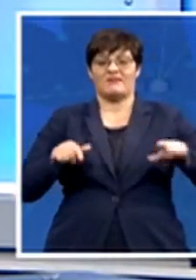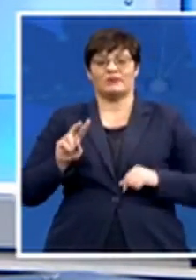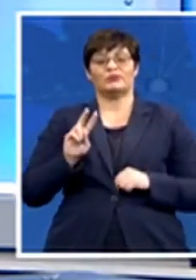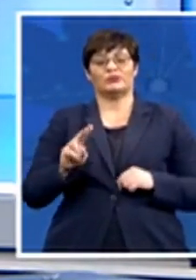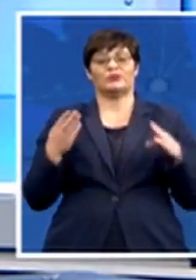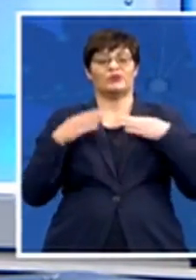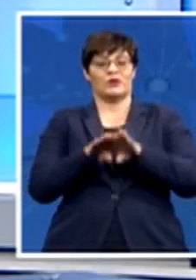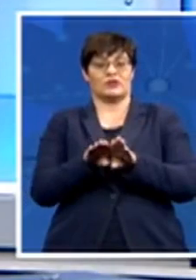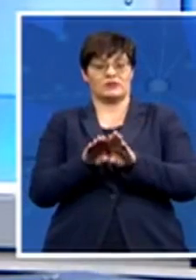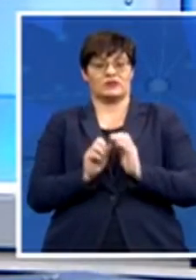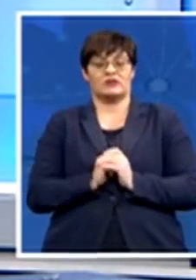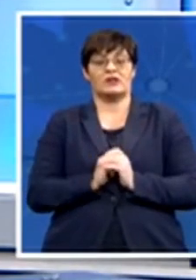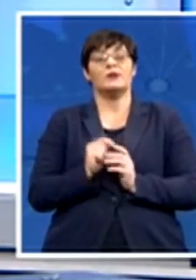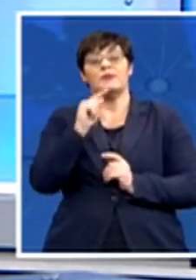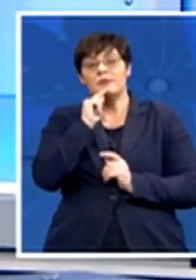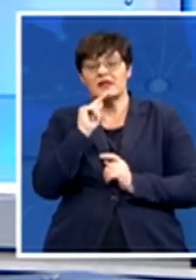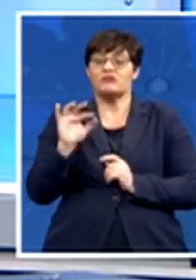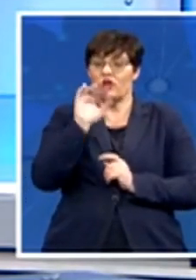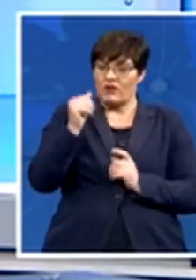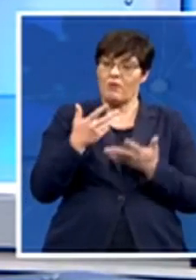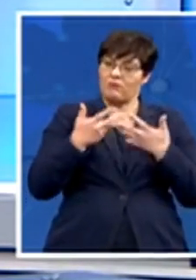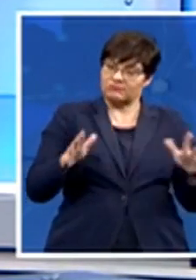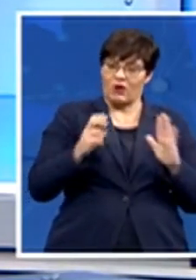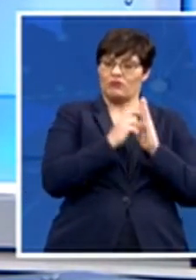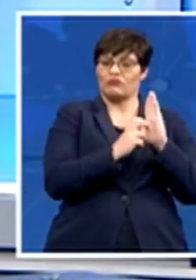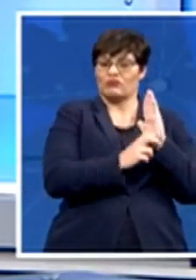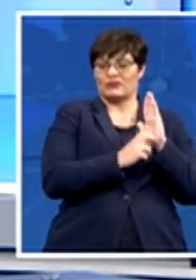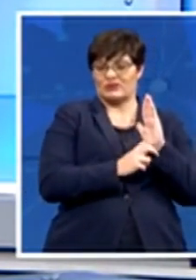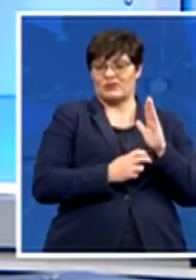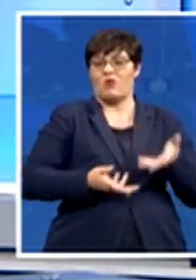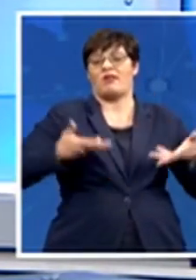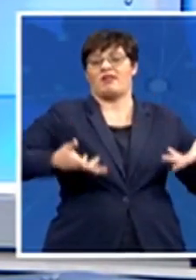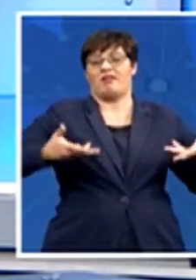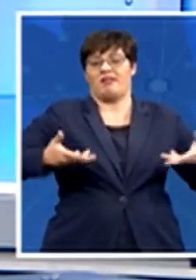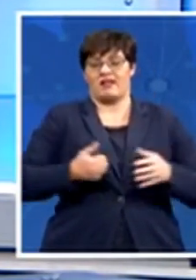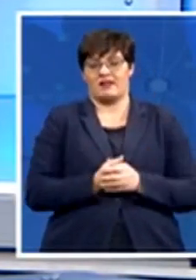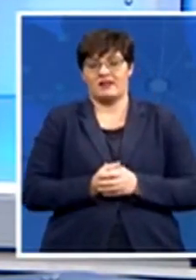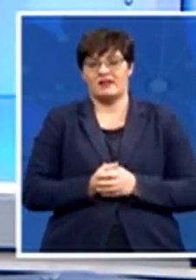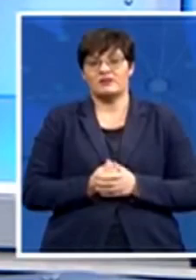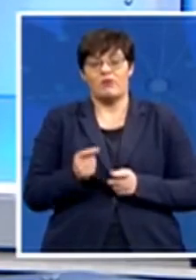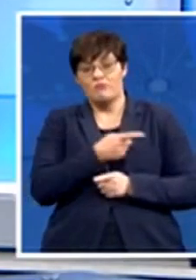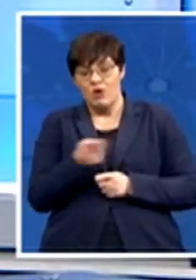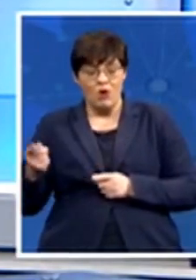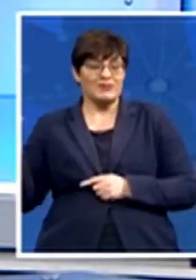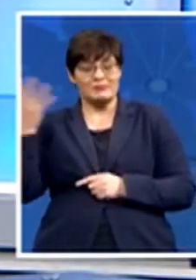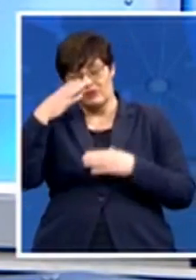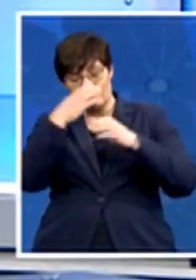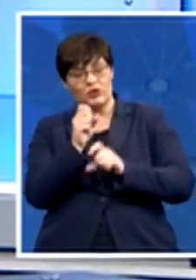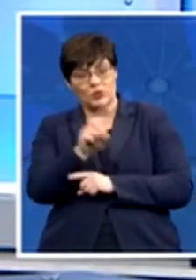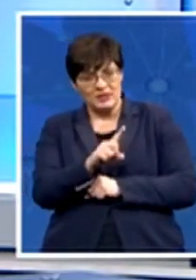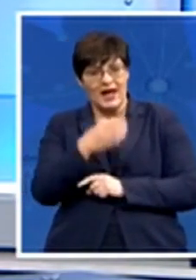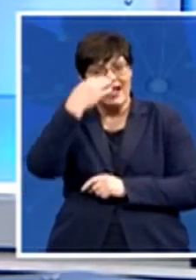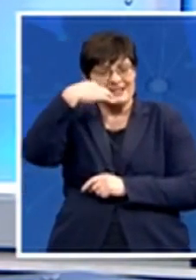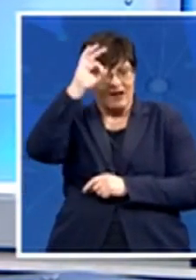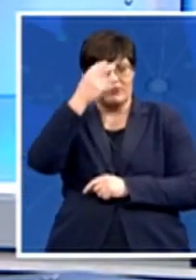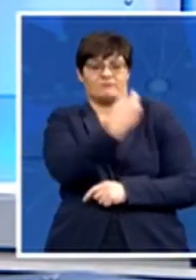see relaxation of several coronavirus lockdown regulations, and much of his speech focused on government's vaccine rollout program. For